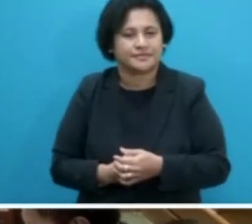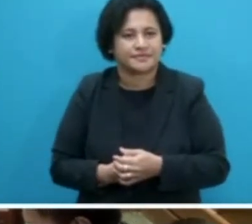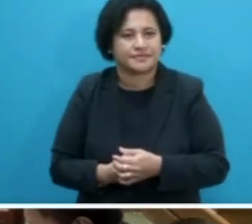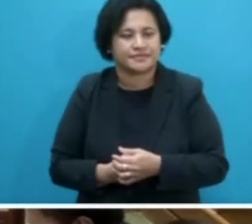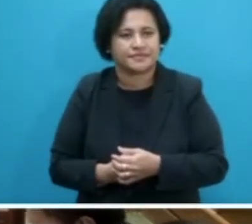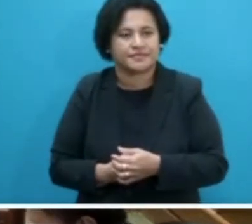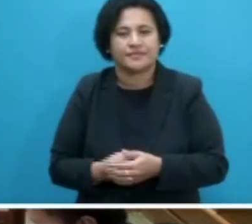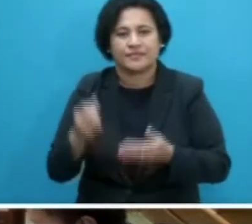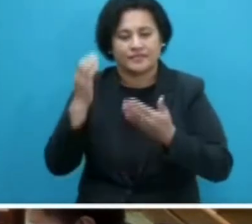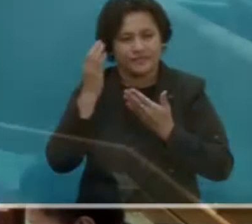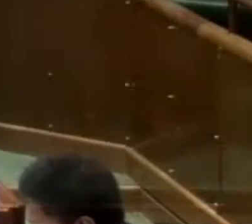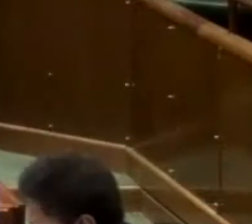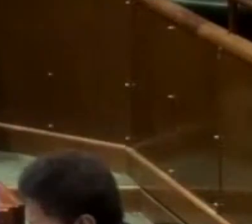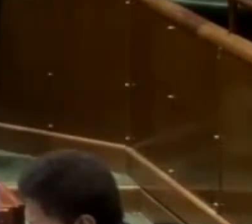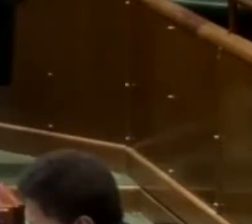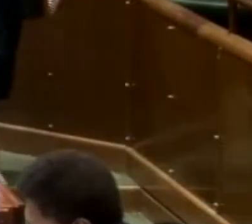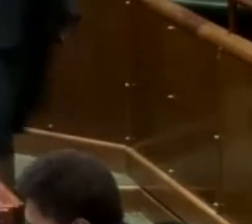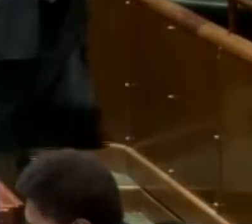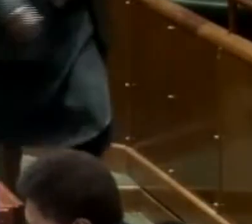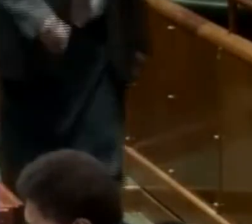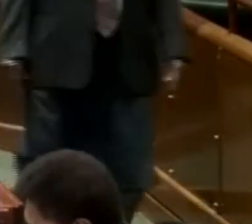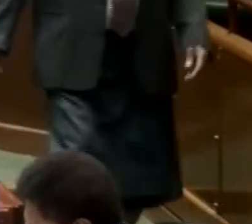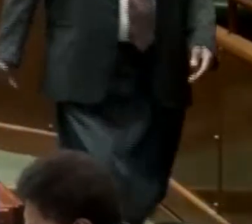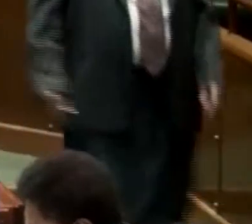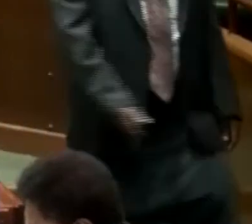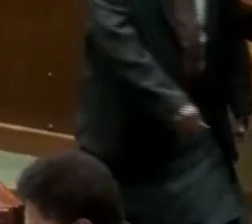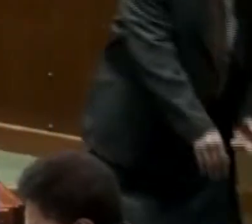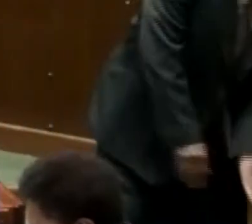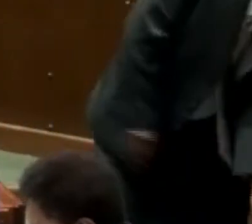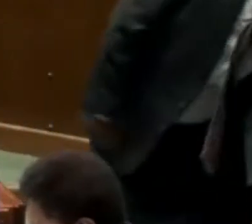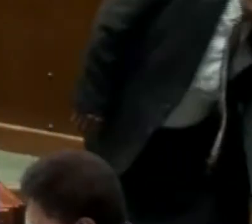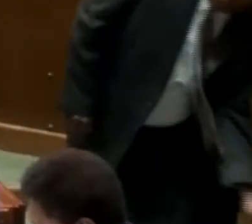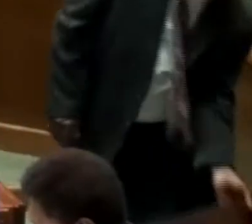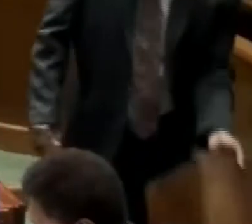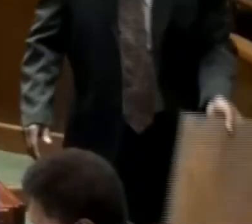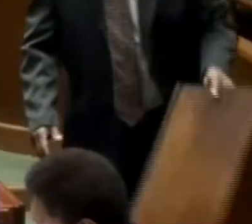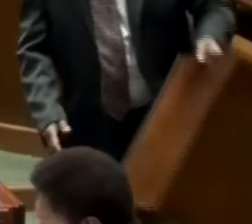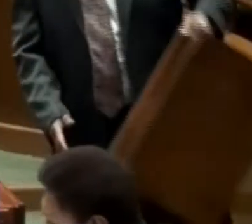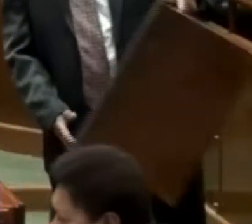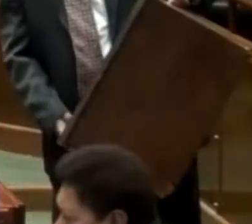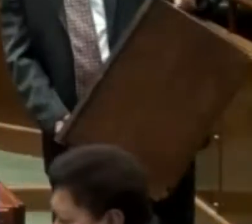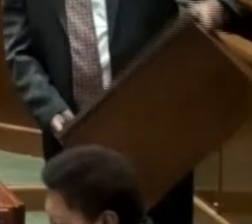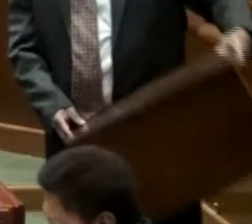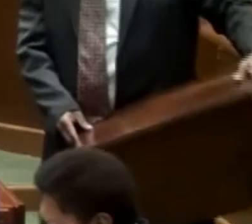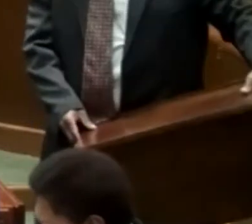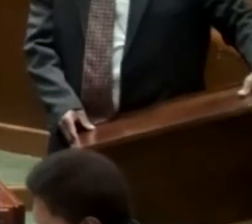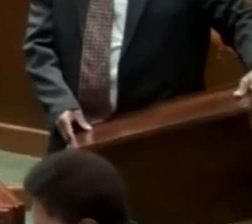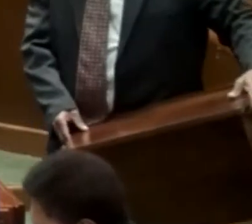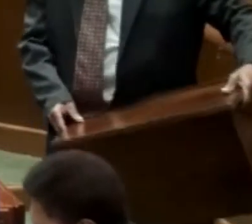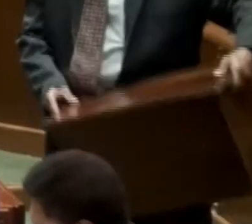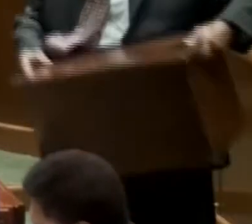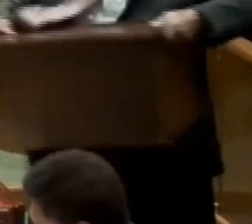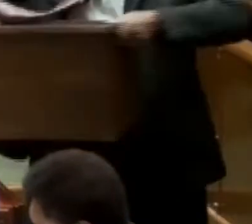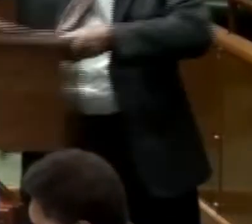Honourable members, I now call on the Prime Minister, the Honourable Josaia Voreqe to